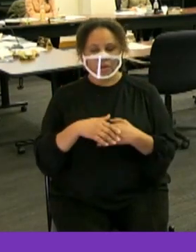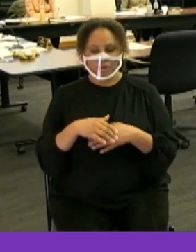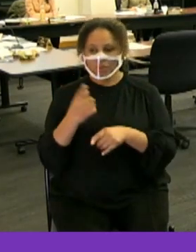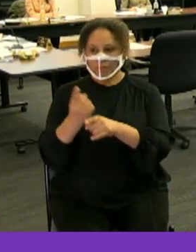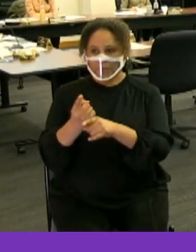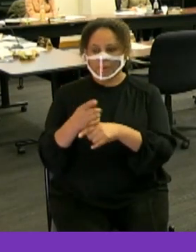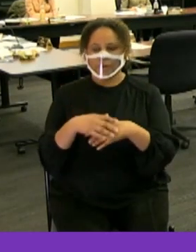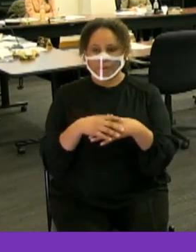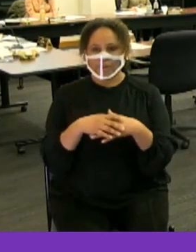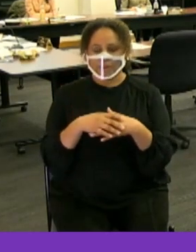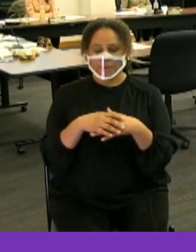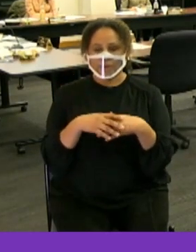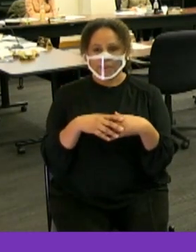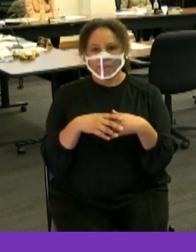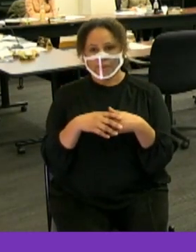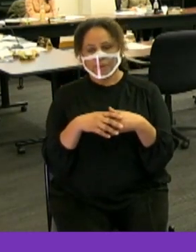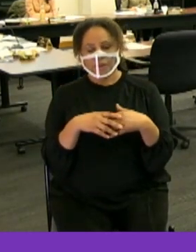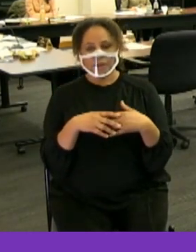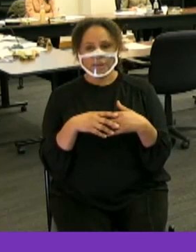Correct.